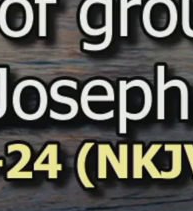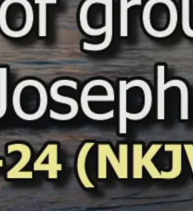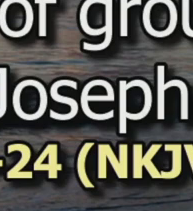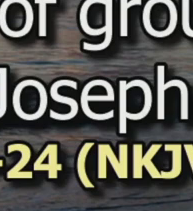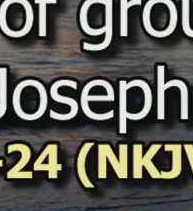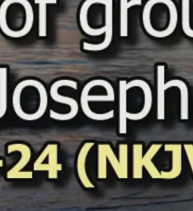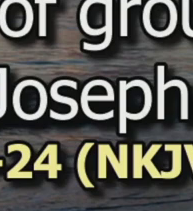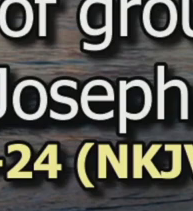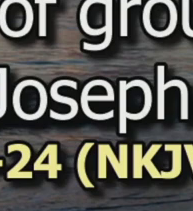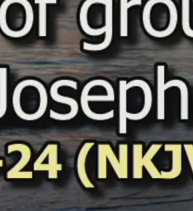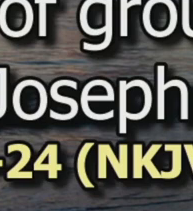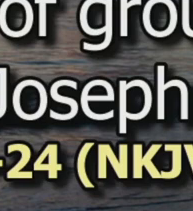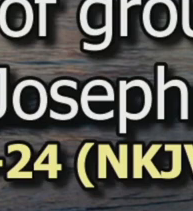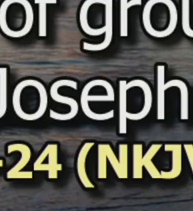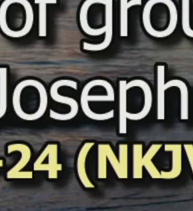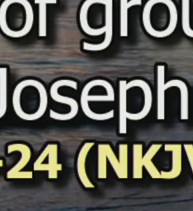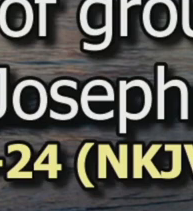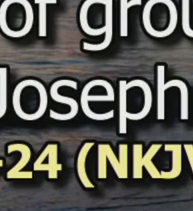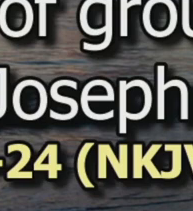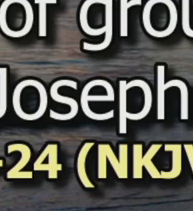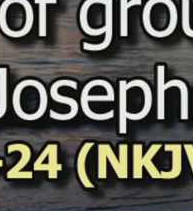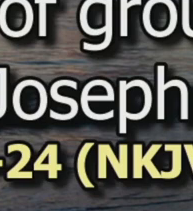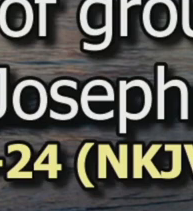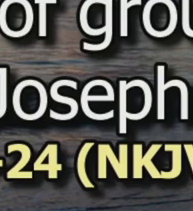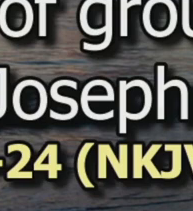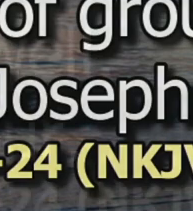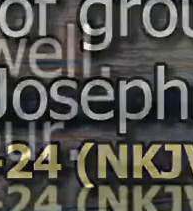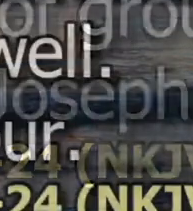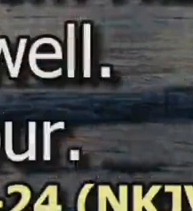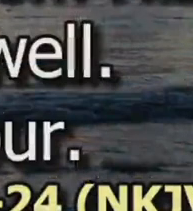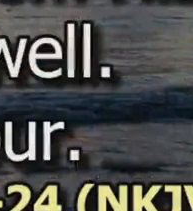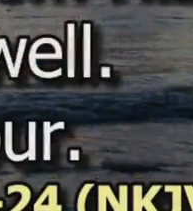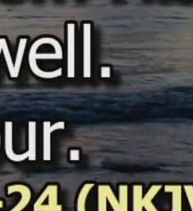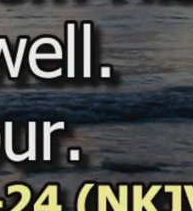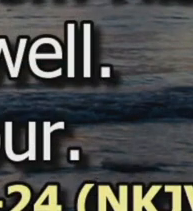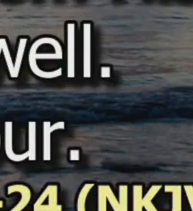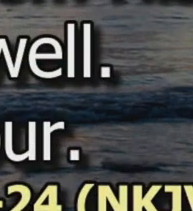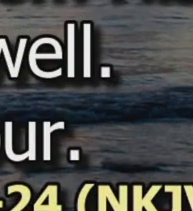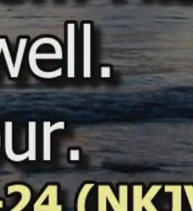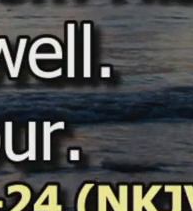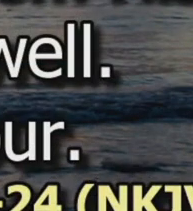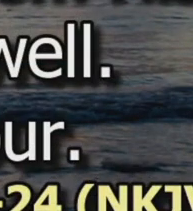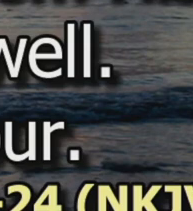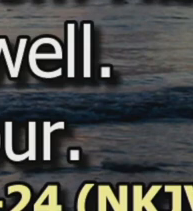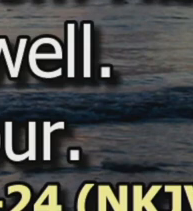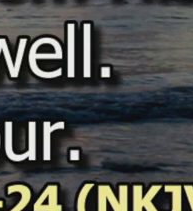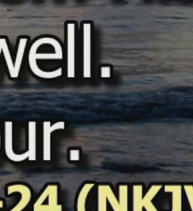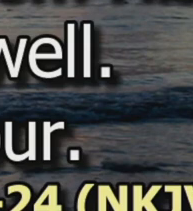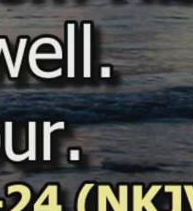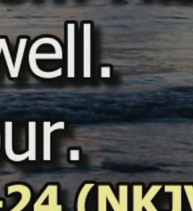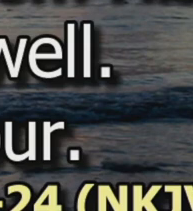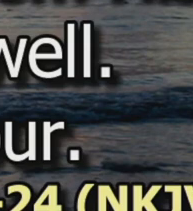near the plot of ground that Jacob gave to his son Joseph. Praise the name of the Lord. Amen. Because he was